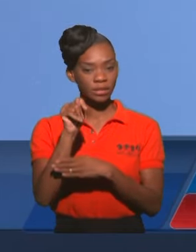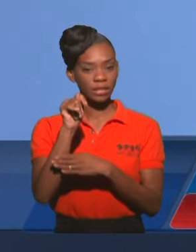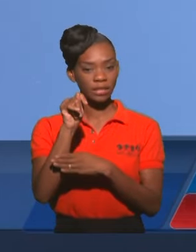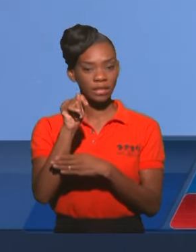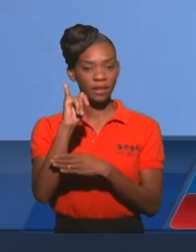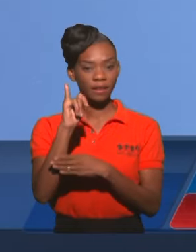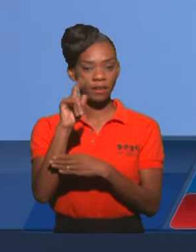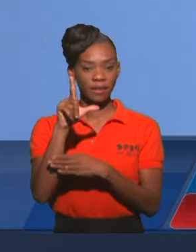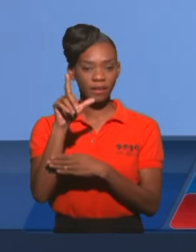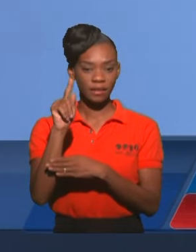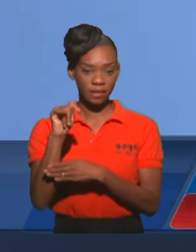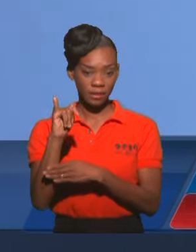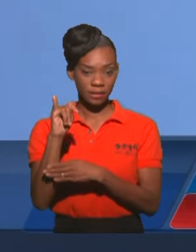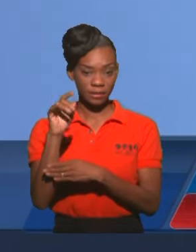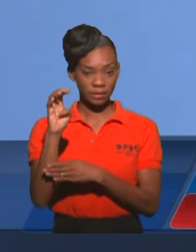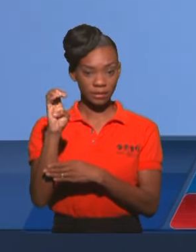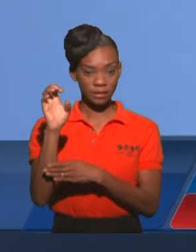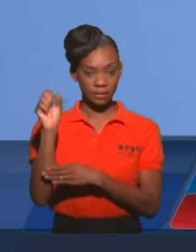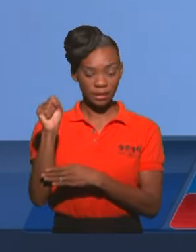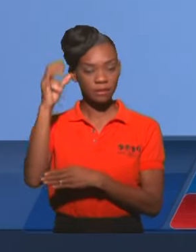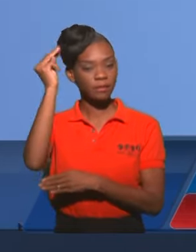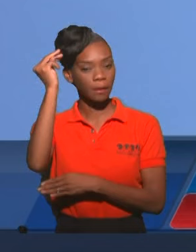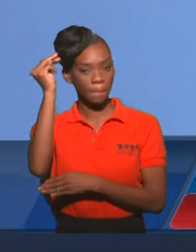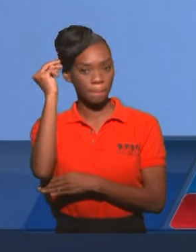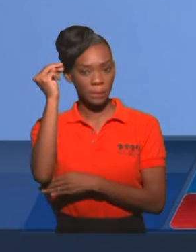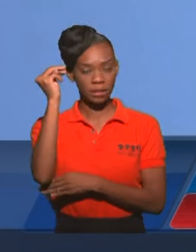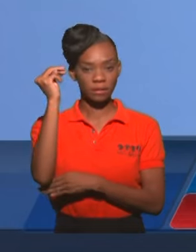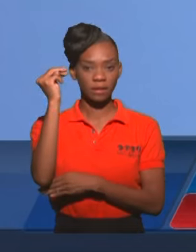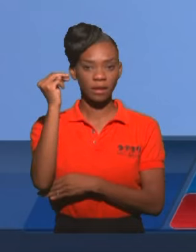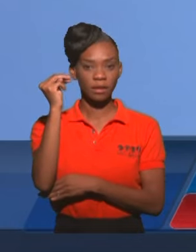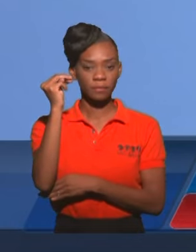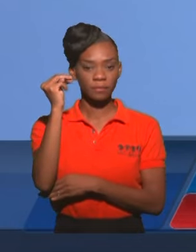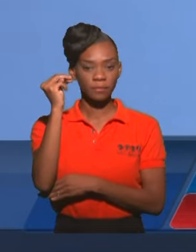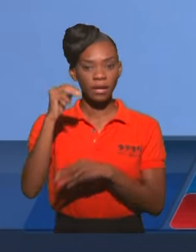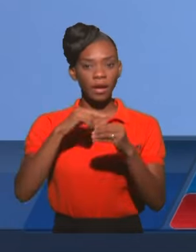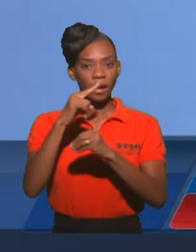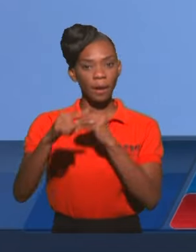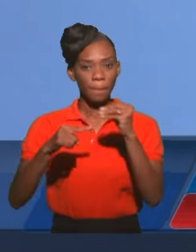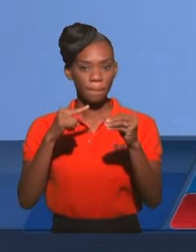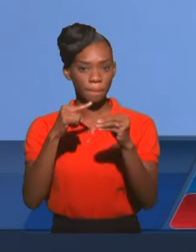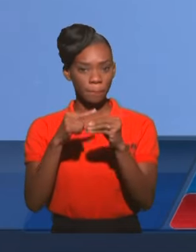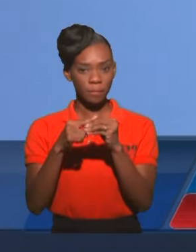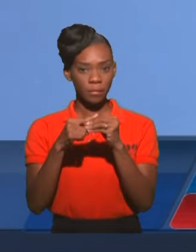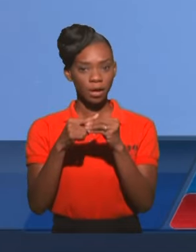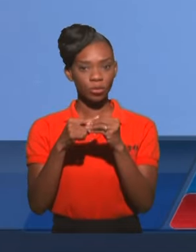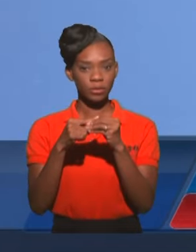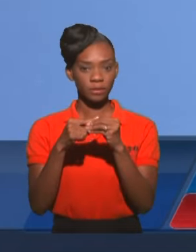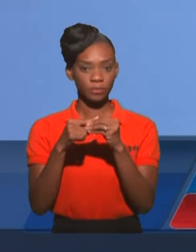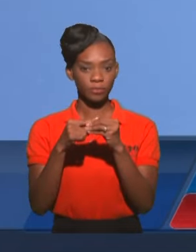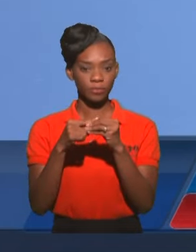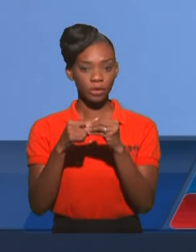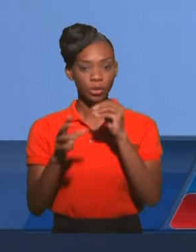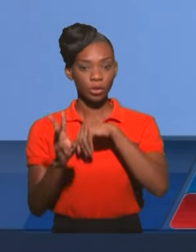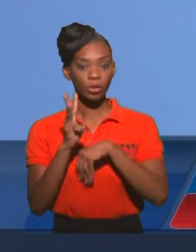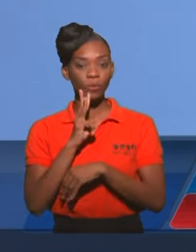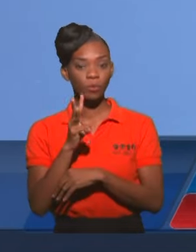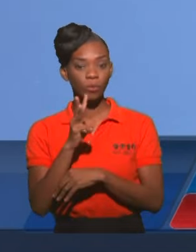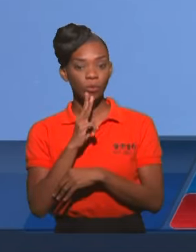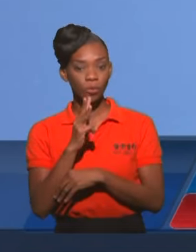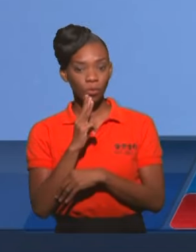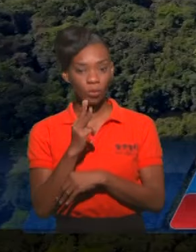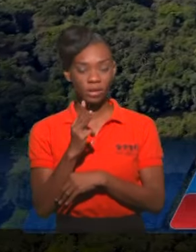Padarath. The opposition MP in a news conference commented on the Ministry of Public Utilities and the overall water sector in the